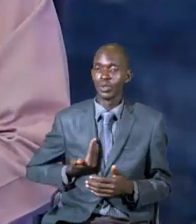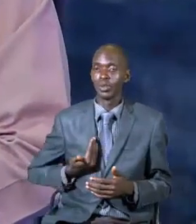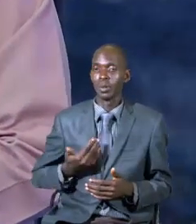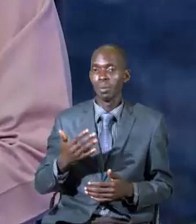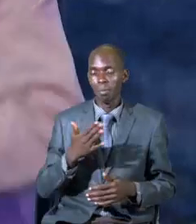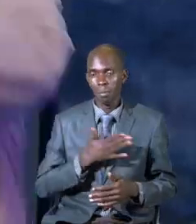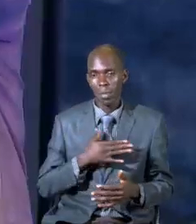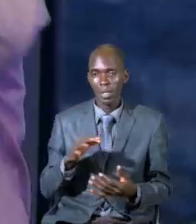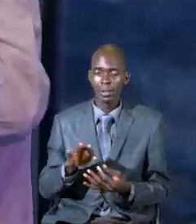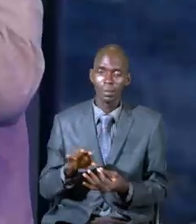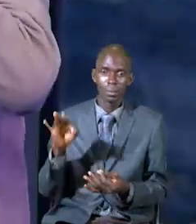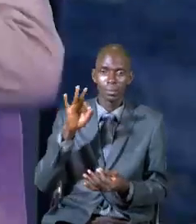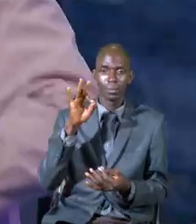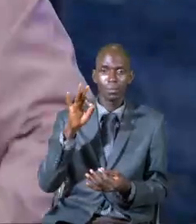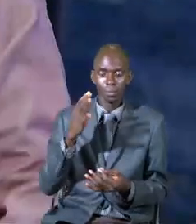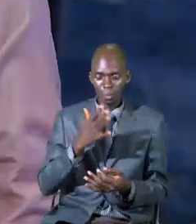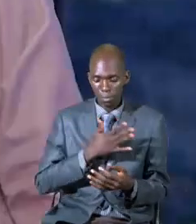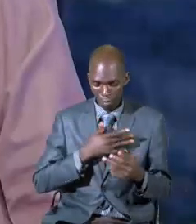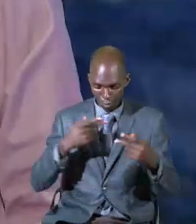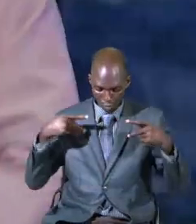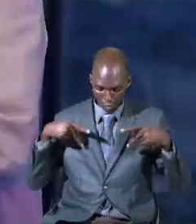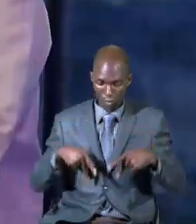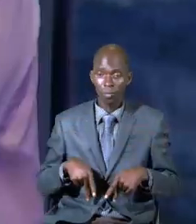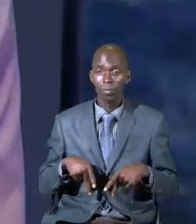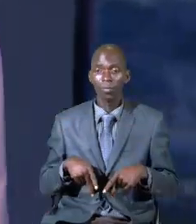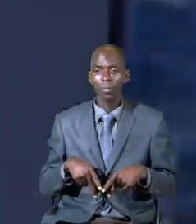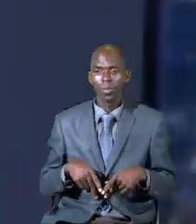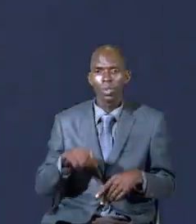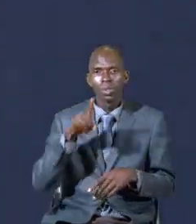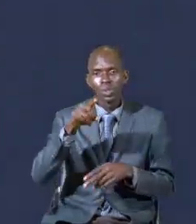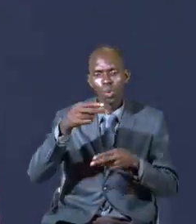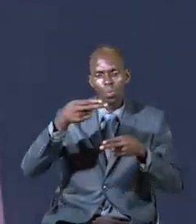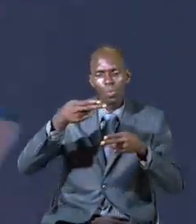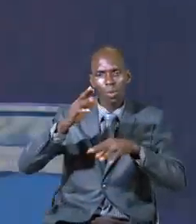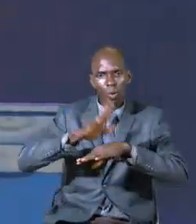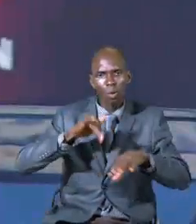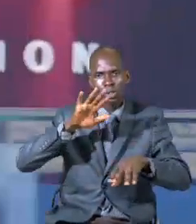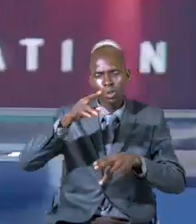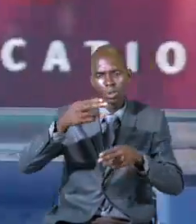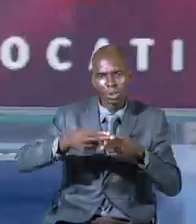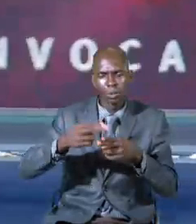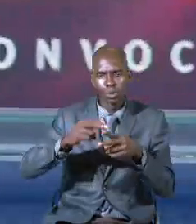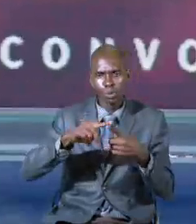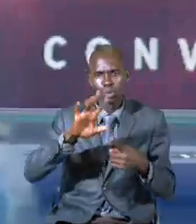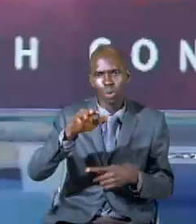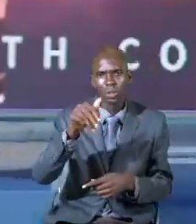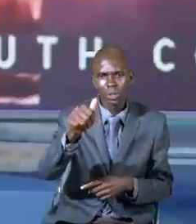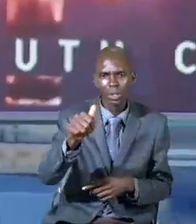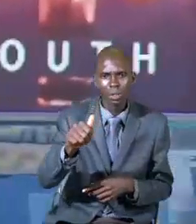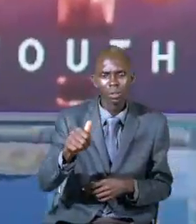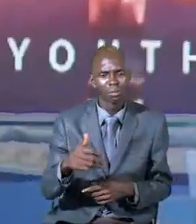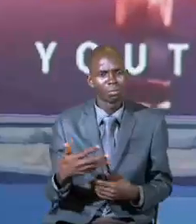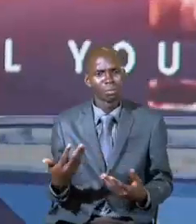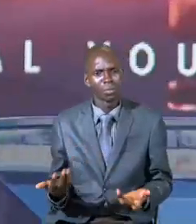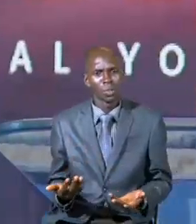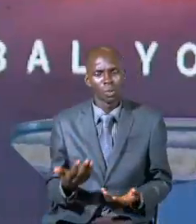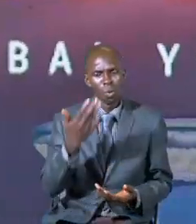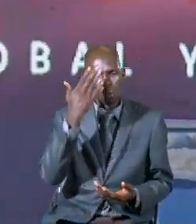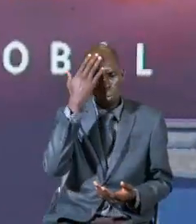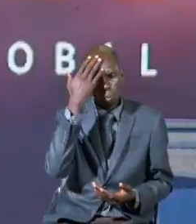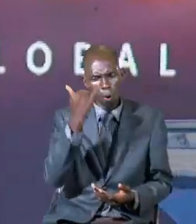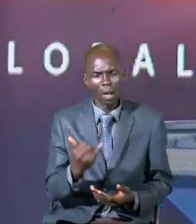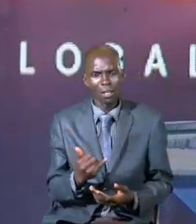personality, you mention your name to yourself. Why are you where you are? Are you going to